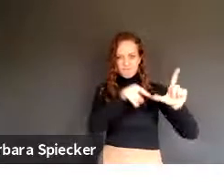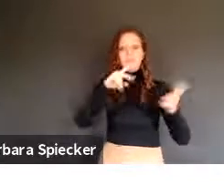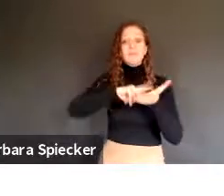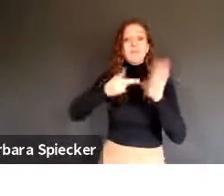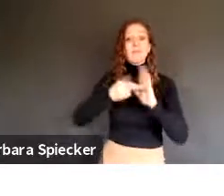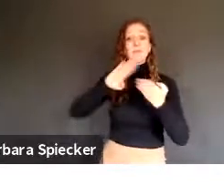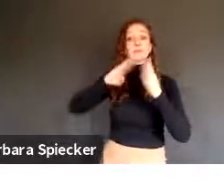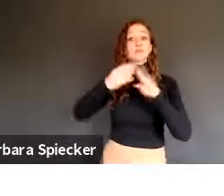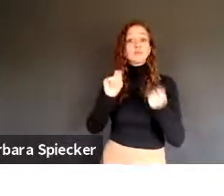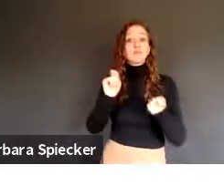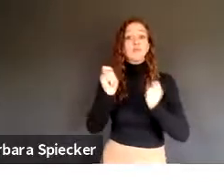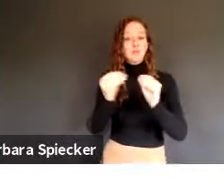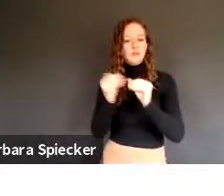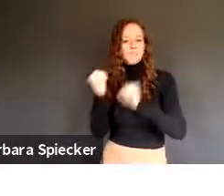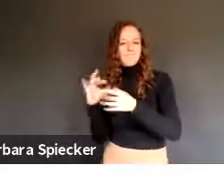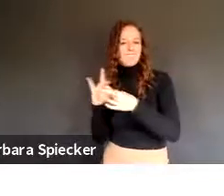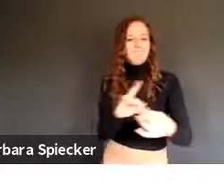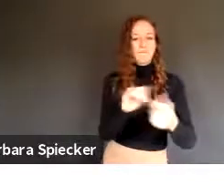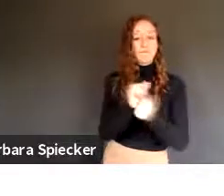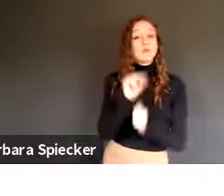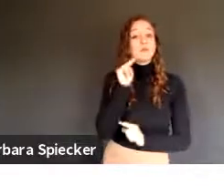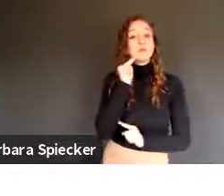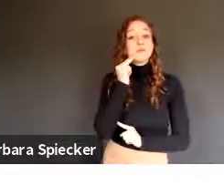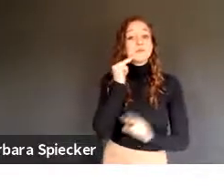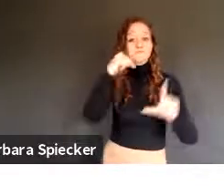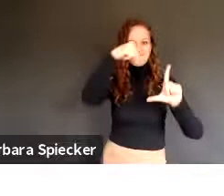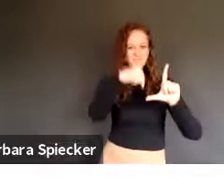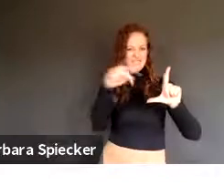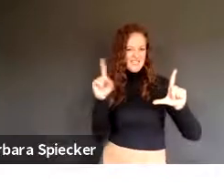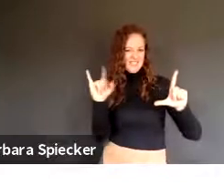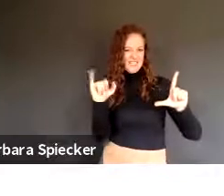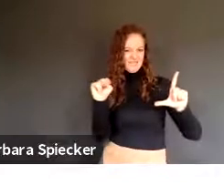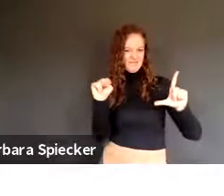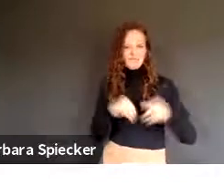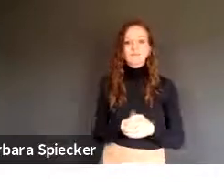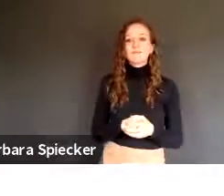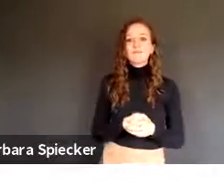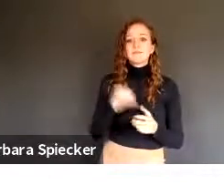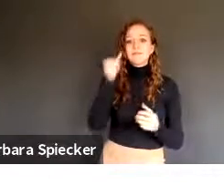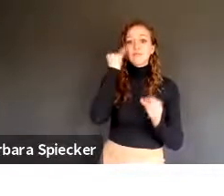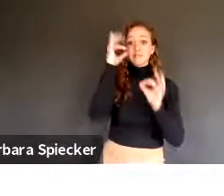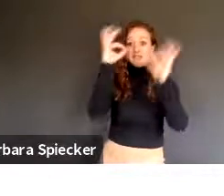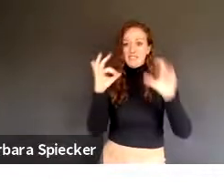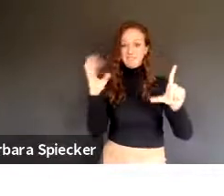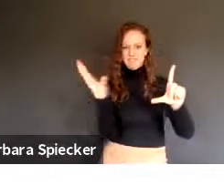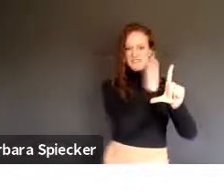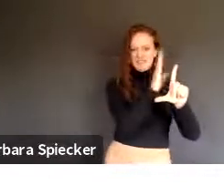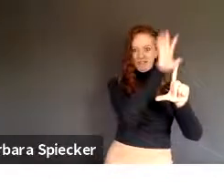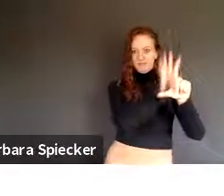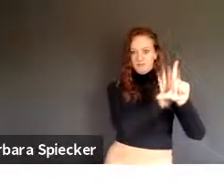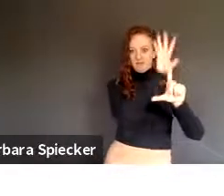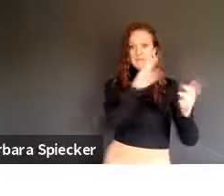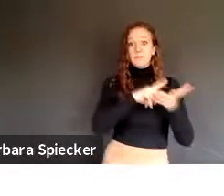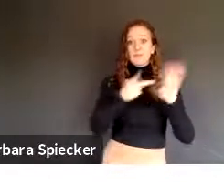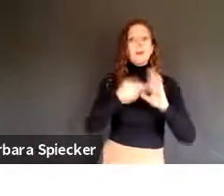correlated with the MEI, the multivariate ENSO index. Where you see them going down towards the bottom,